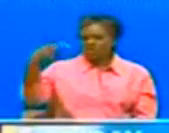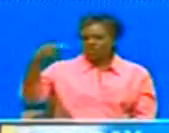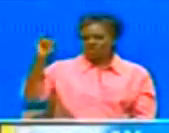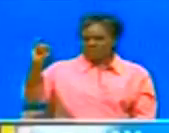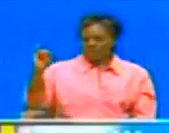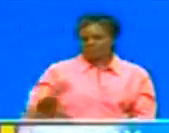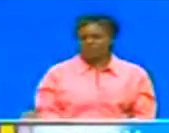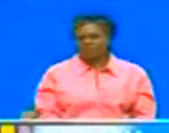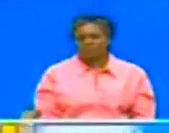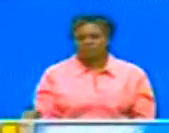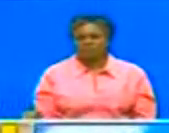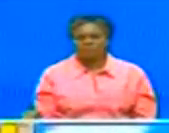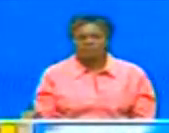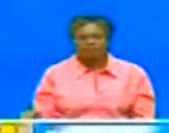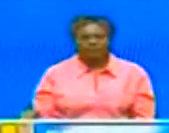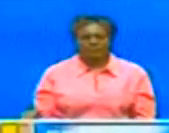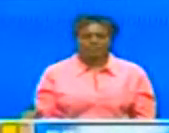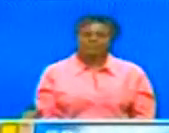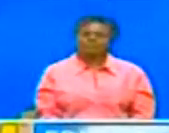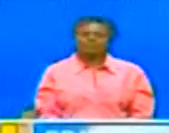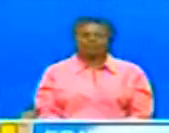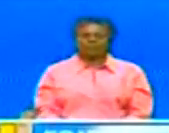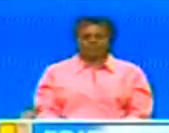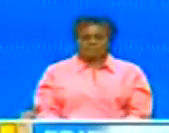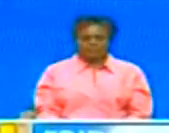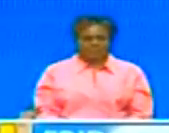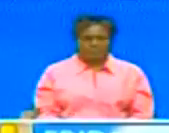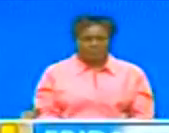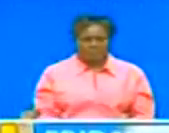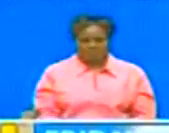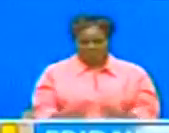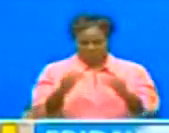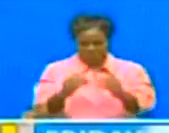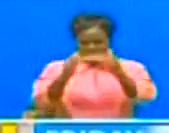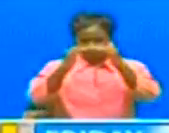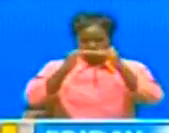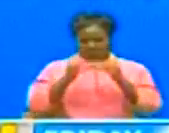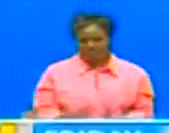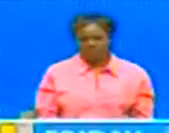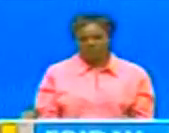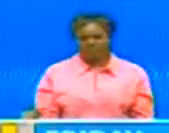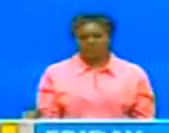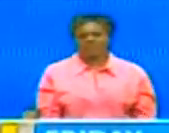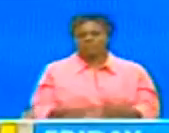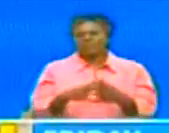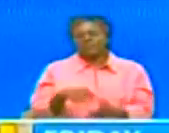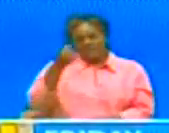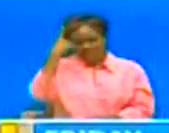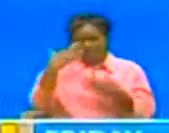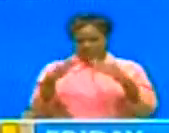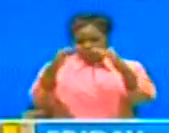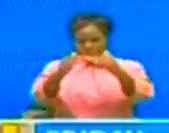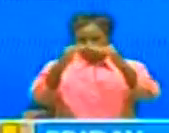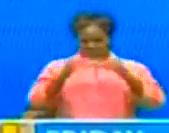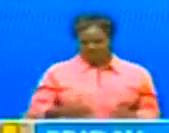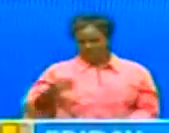Thesauri. Okay. No. All right, Willis. Let's but move on. But you also have thesauruses. Mm-hmm. All right, thesauruses. Got it. Now